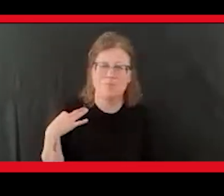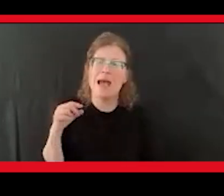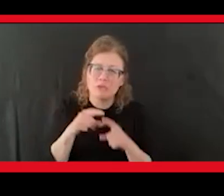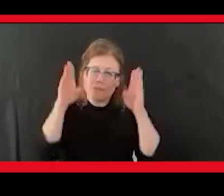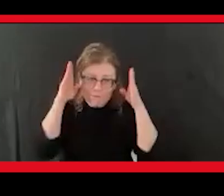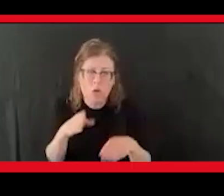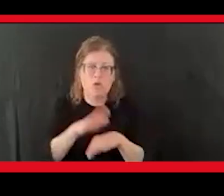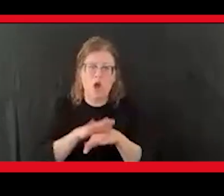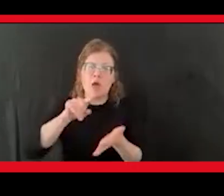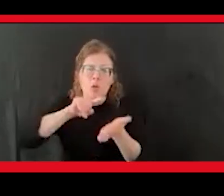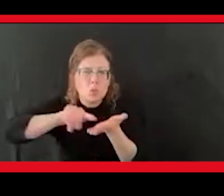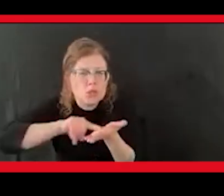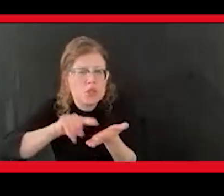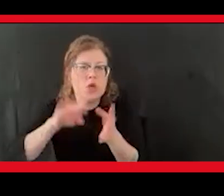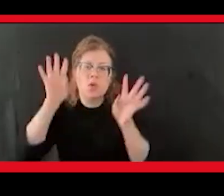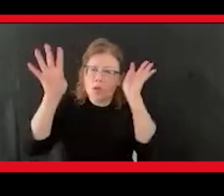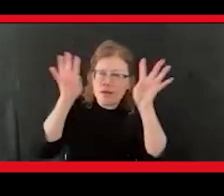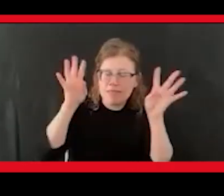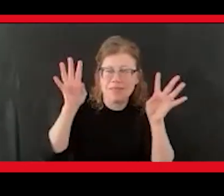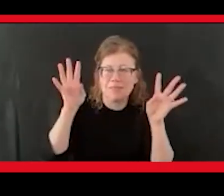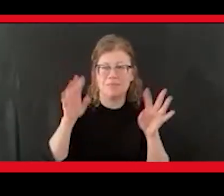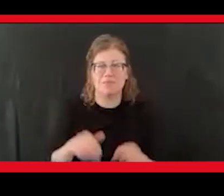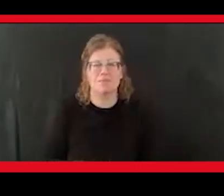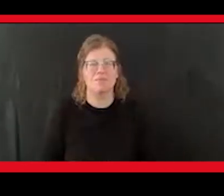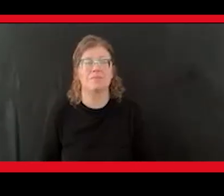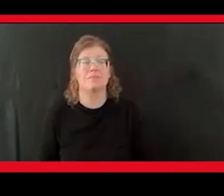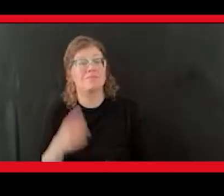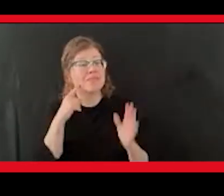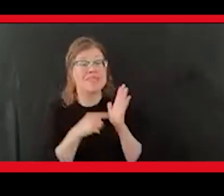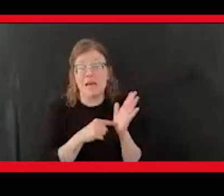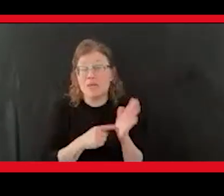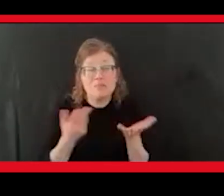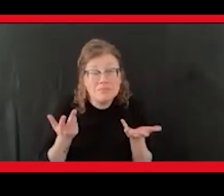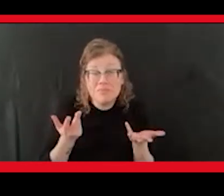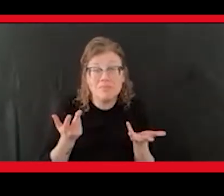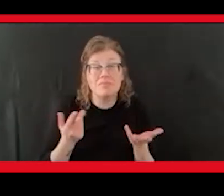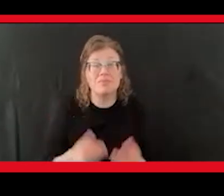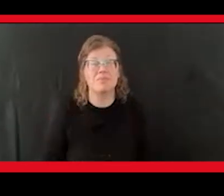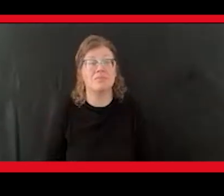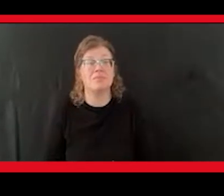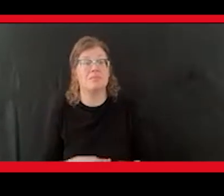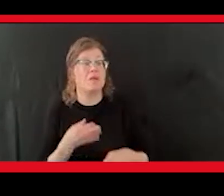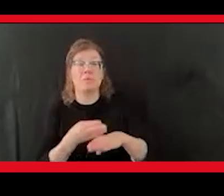be a research project or a pre-production development.